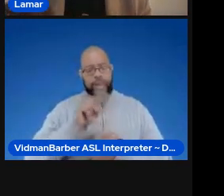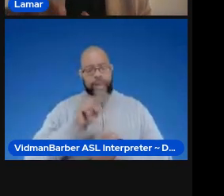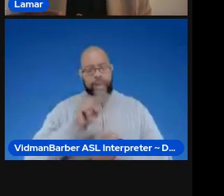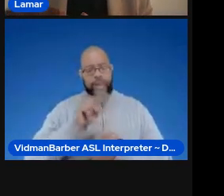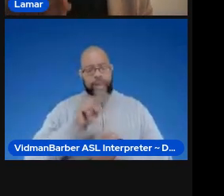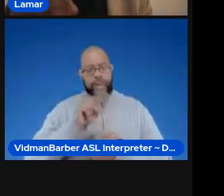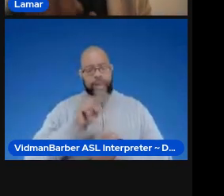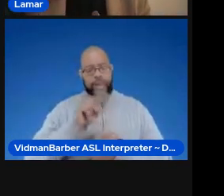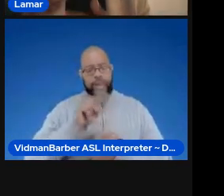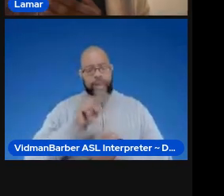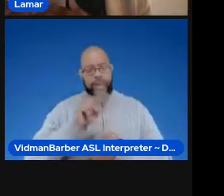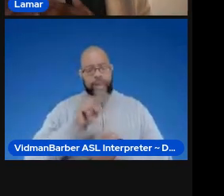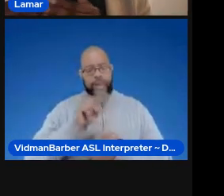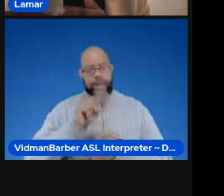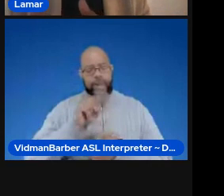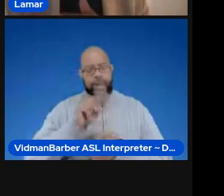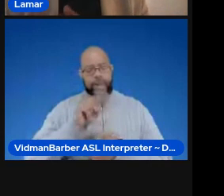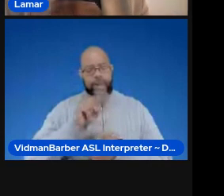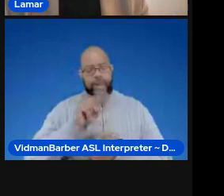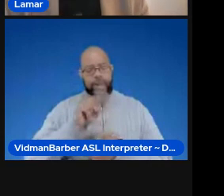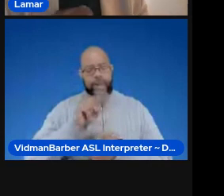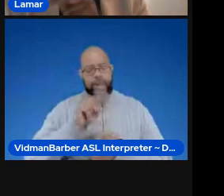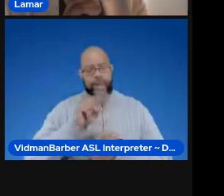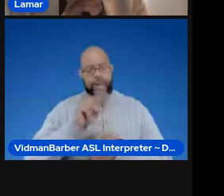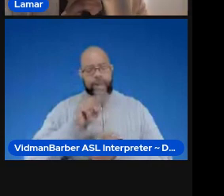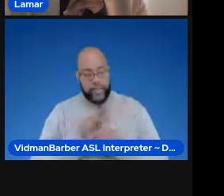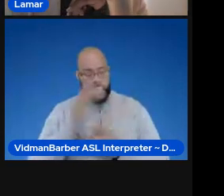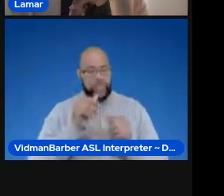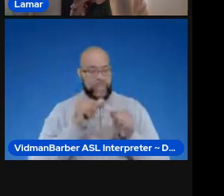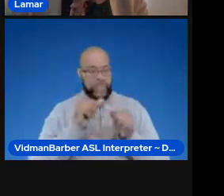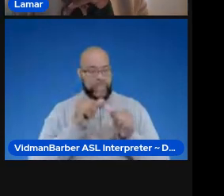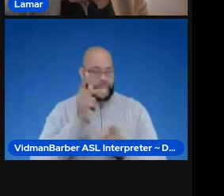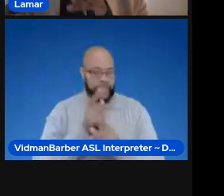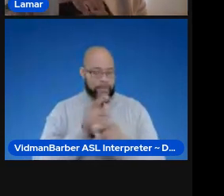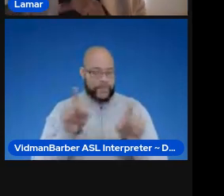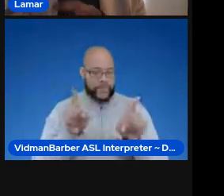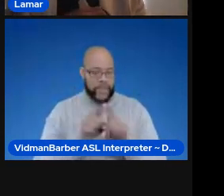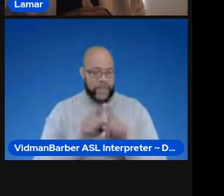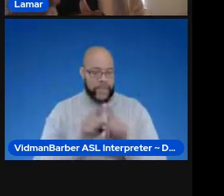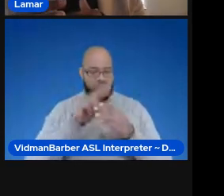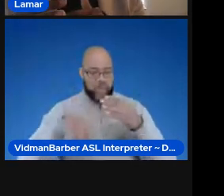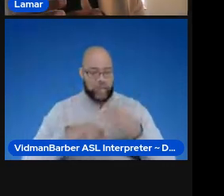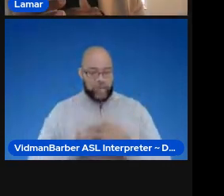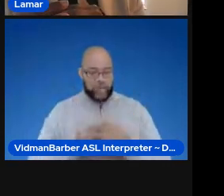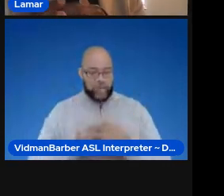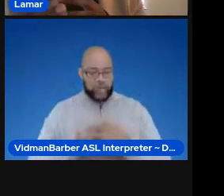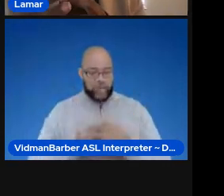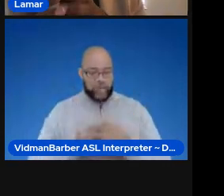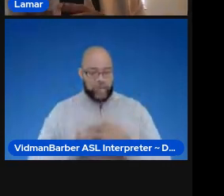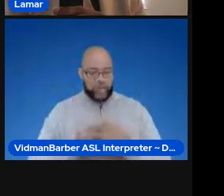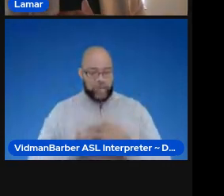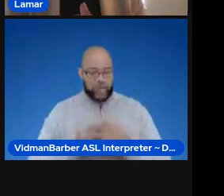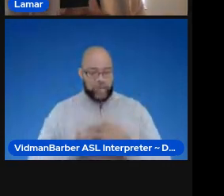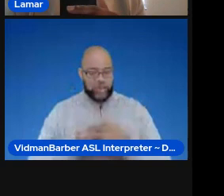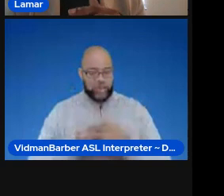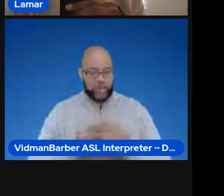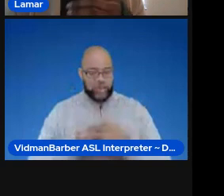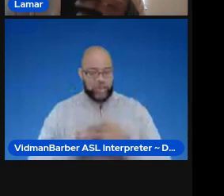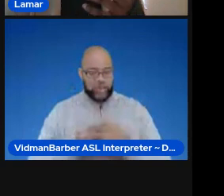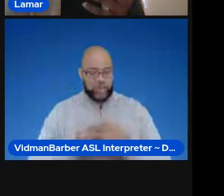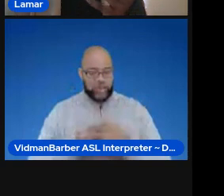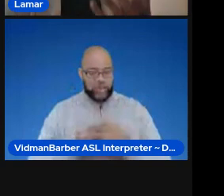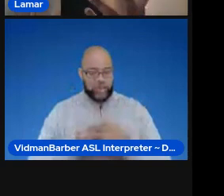to determine if that phenotype would stay true. So in this in vivo colonization